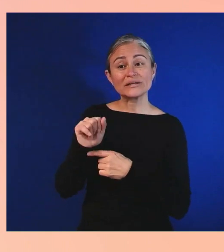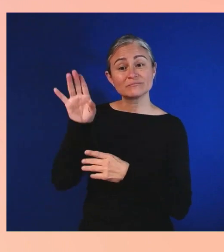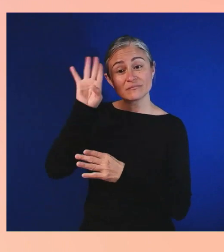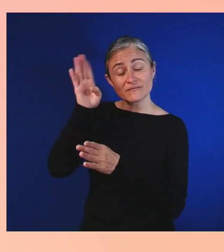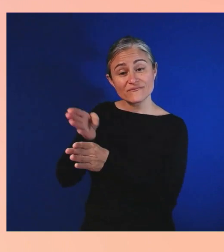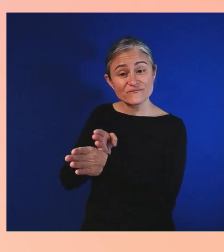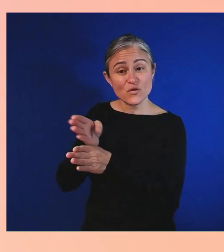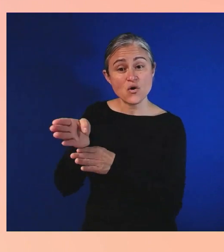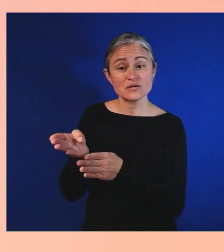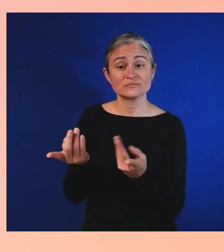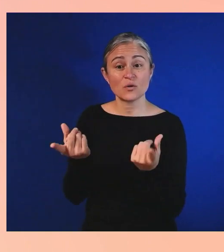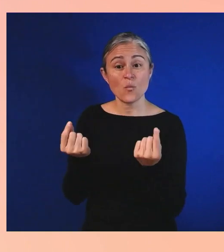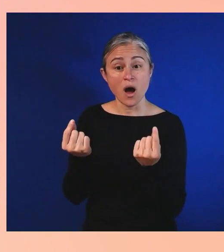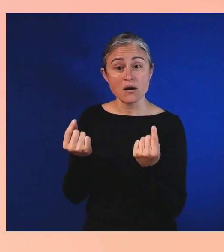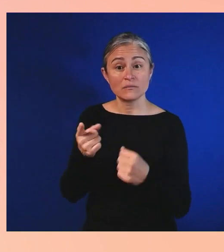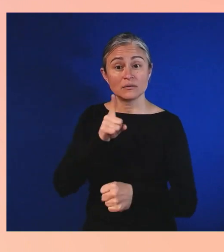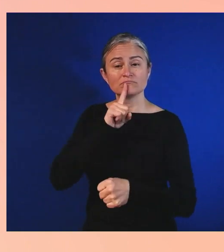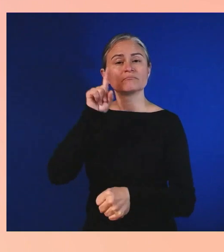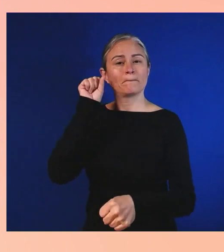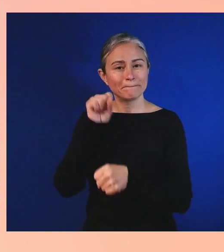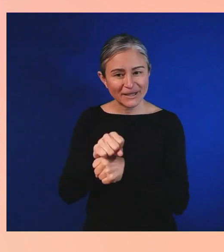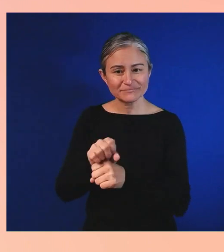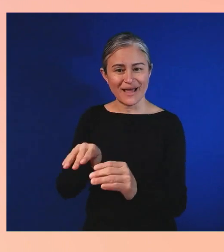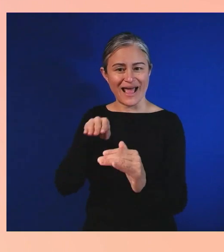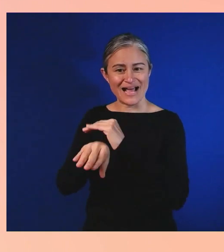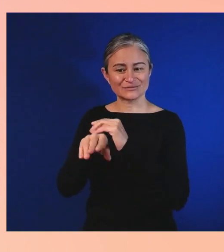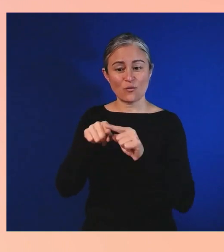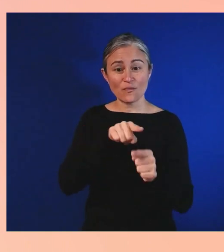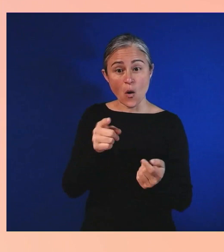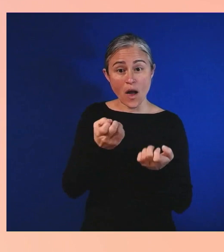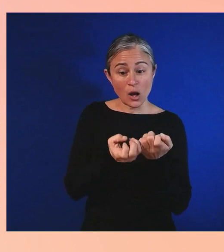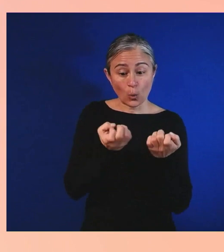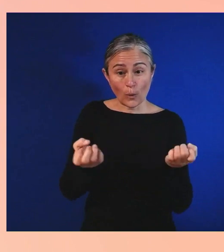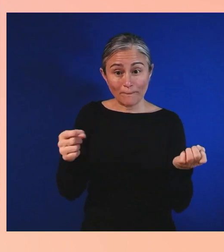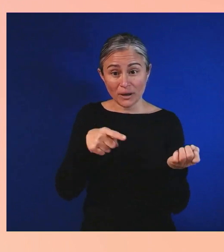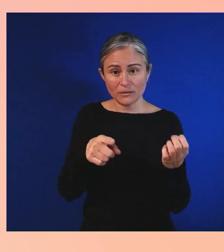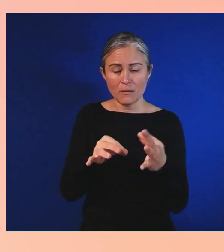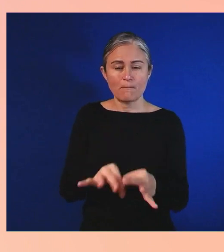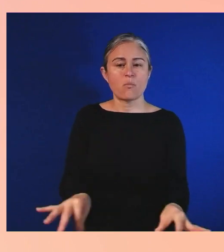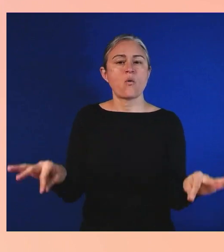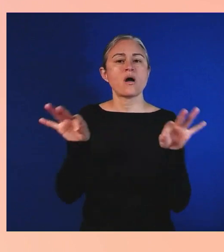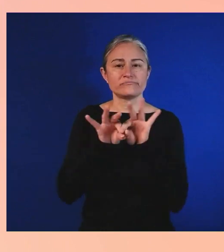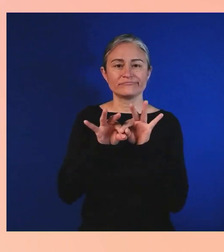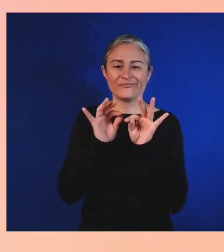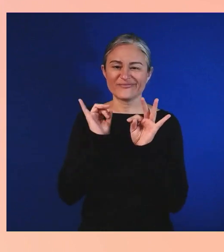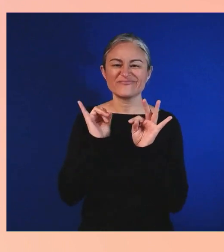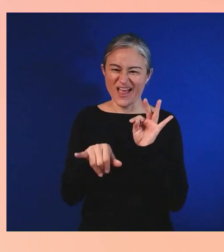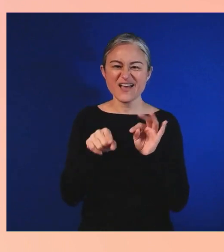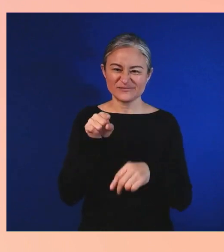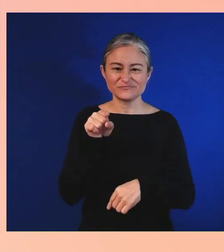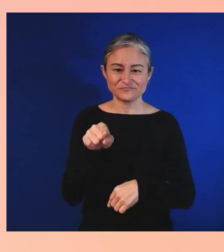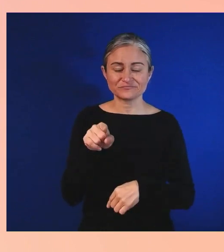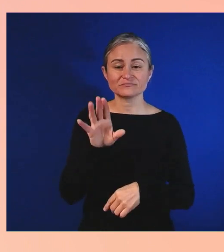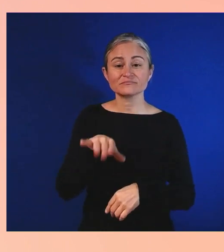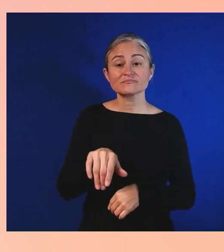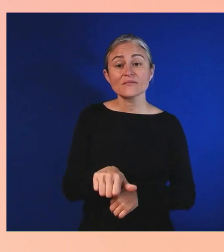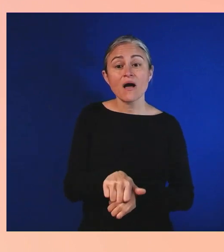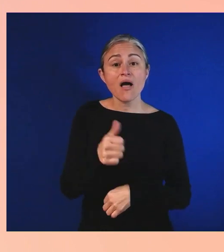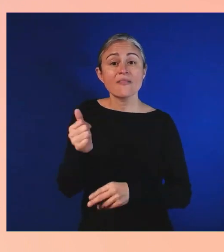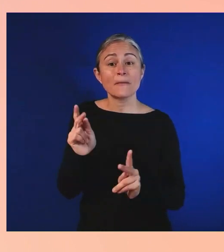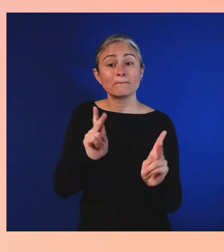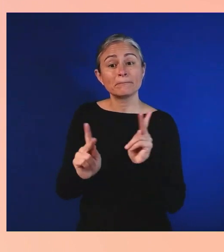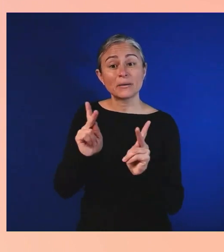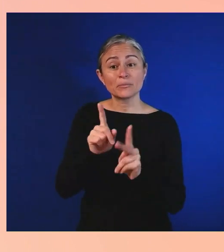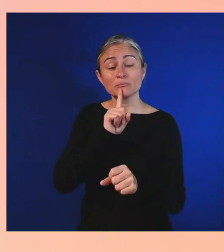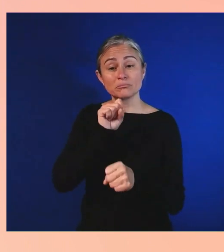critical. And we also need that to couple with that, the opportunity for people to actually access the internet in general. It